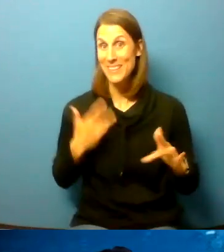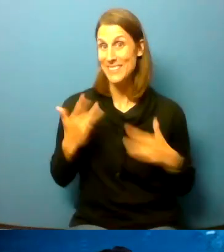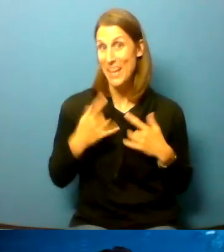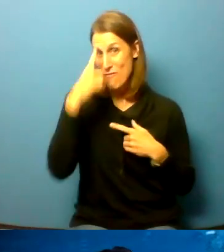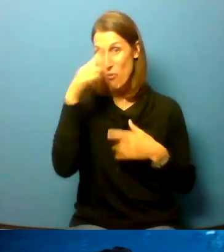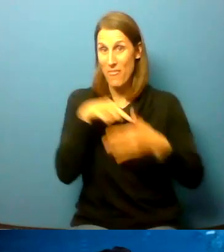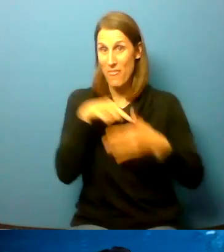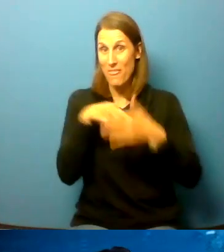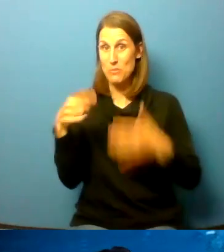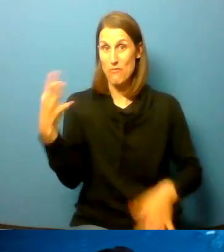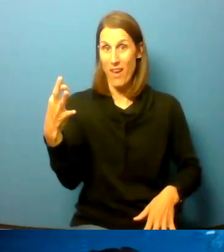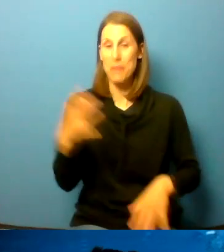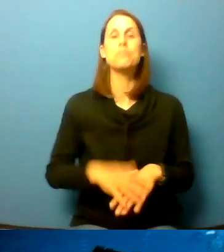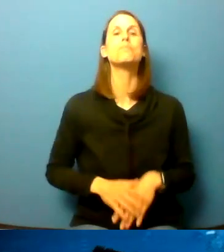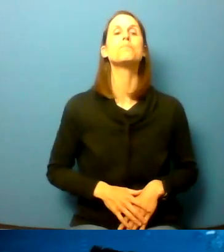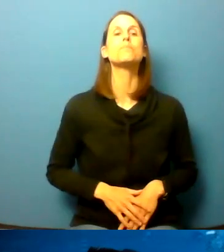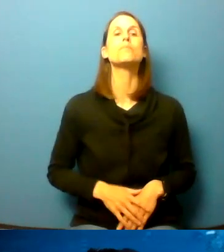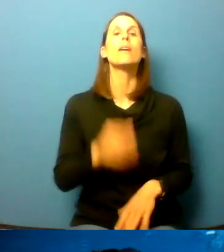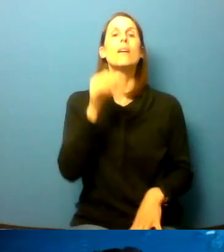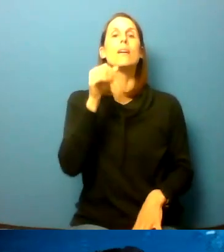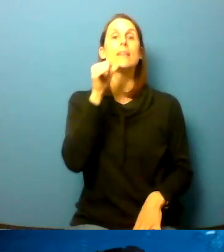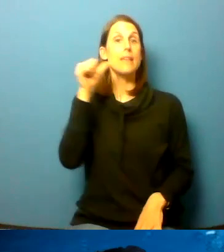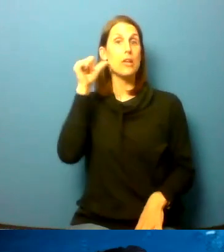Yesterday's panel, what Adrienne was talking about, how